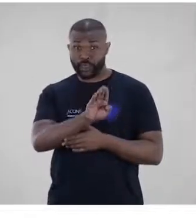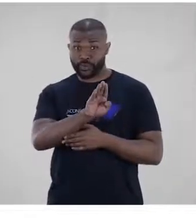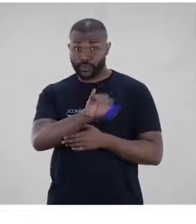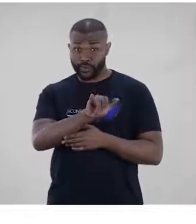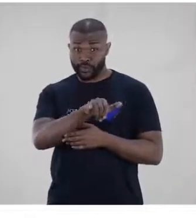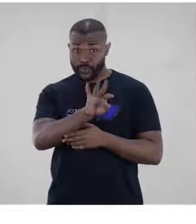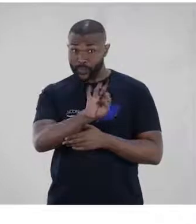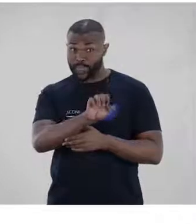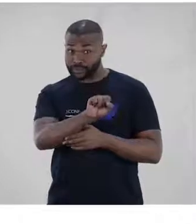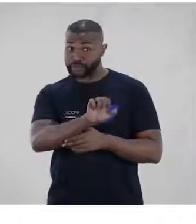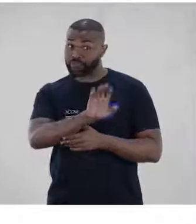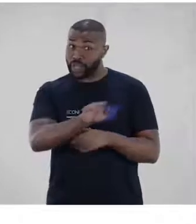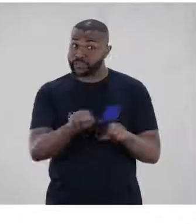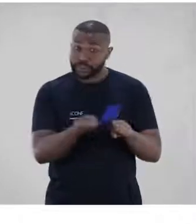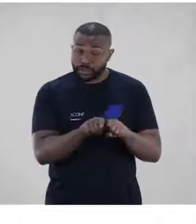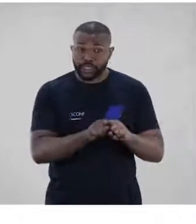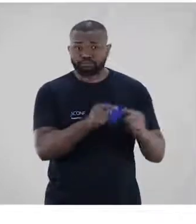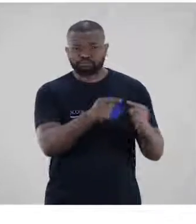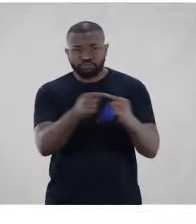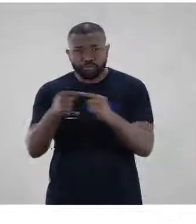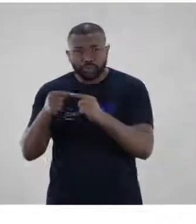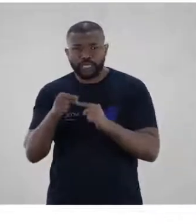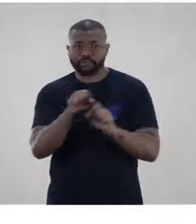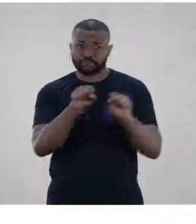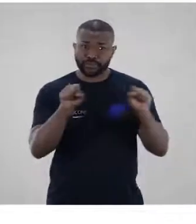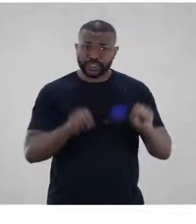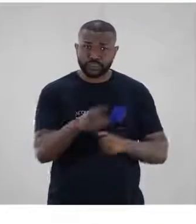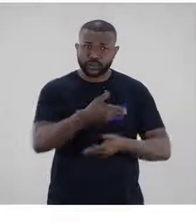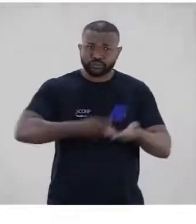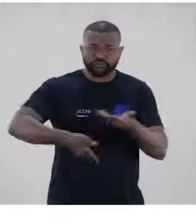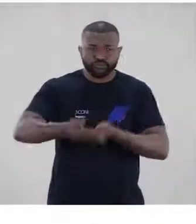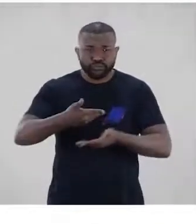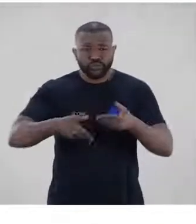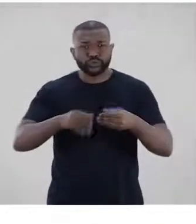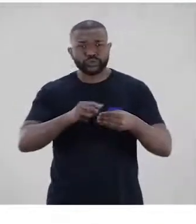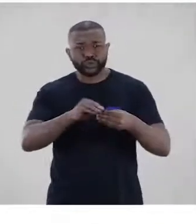terms of decomposition of the function of the system, so we can now